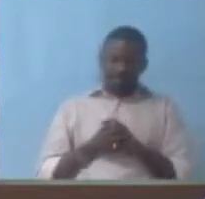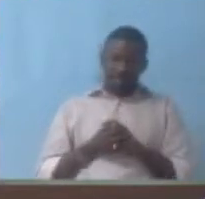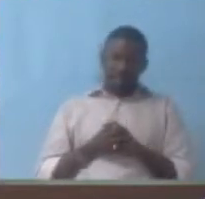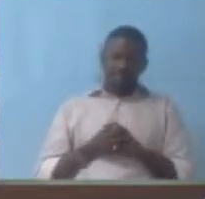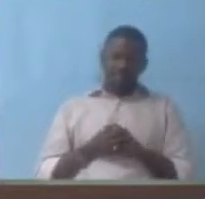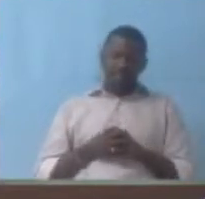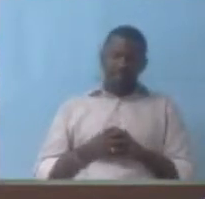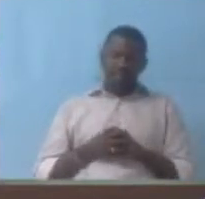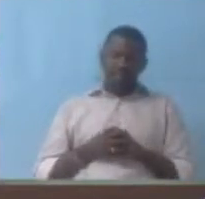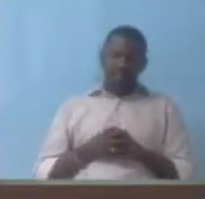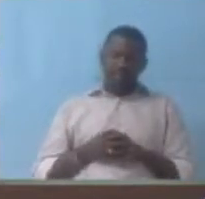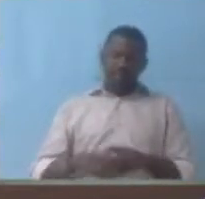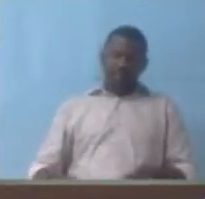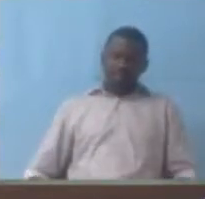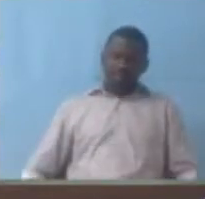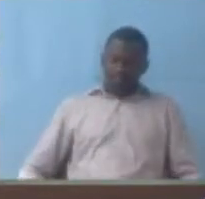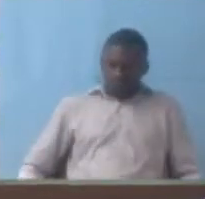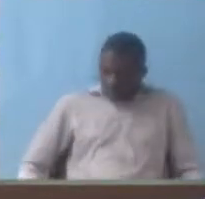ni ntembulu wala ngantelungoning.